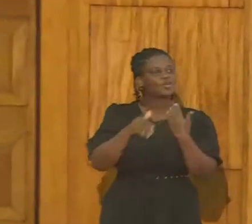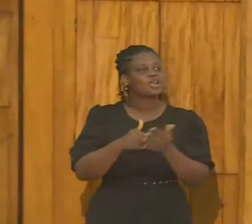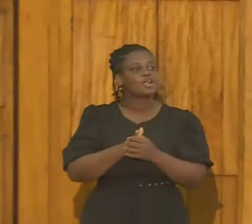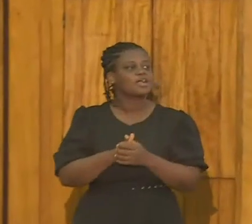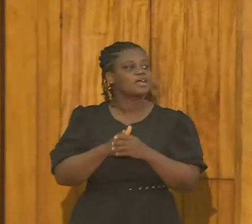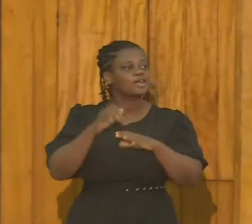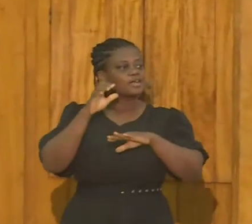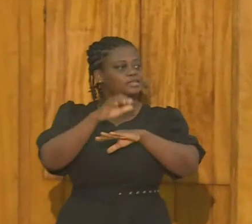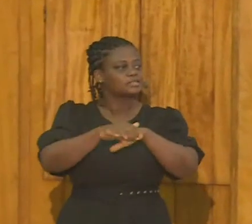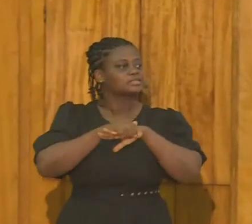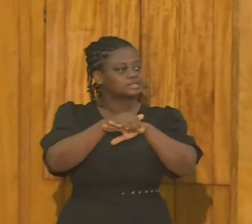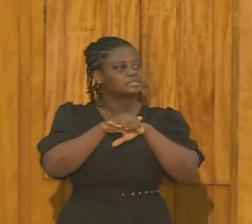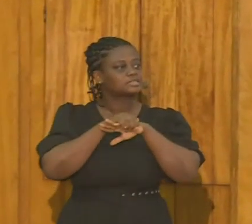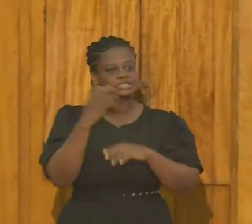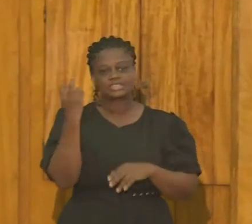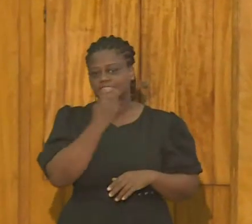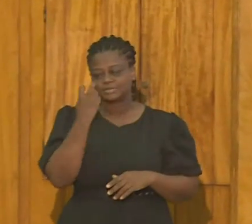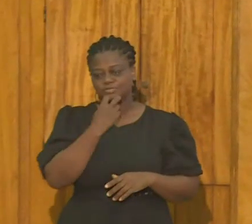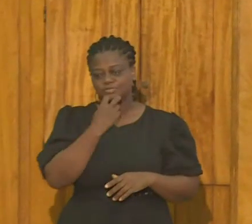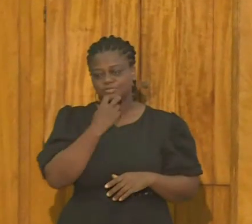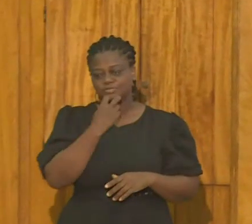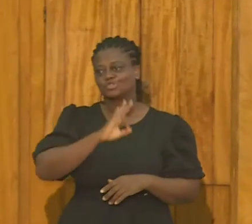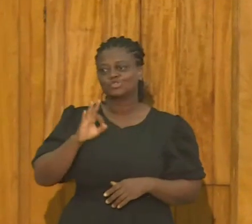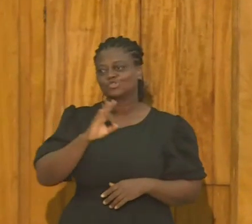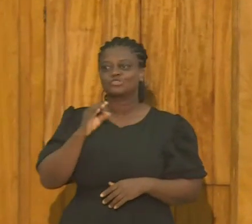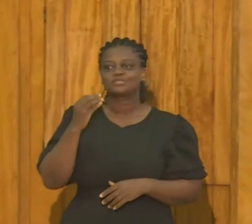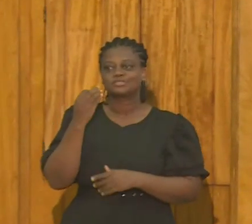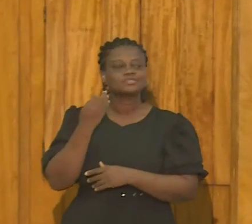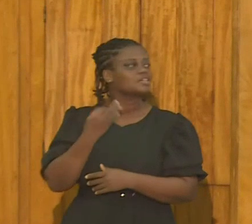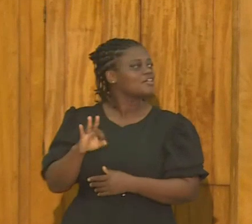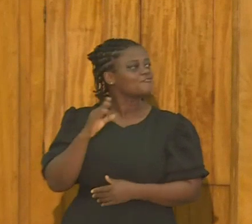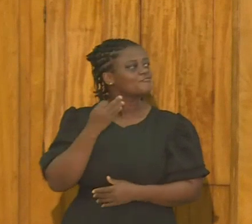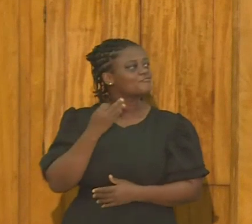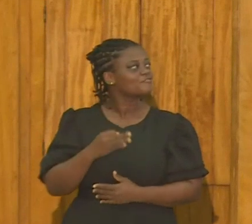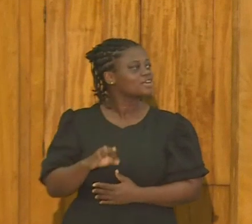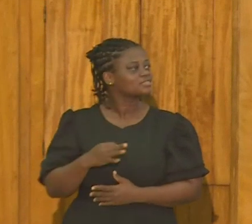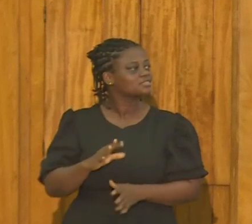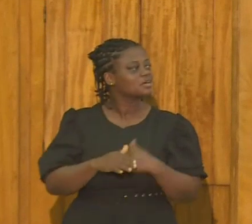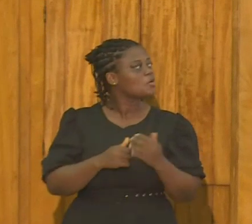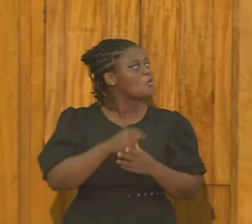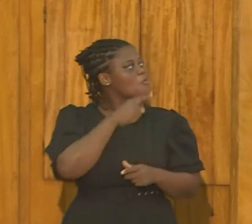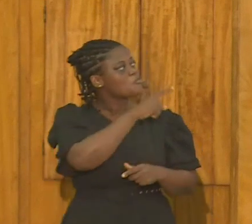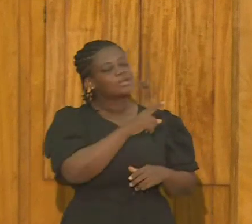I will make my presentation in French as the slides are in English.